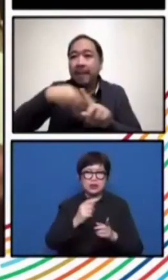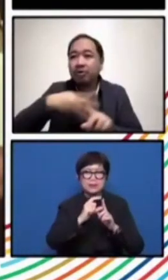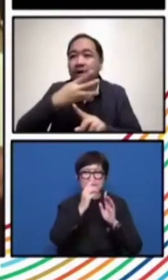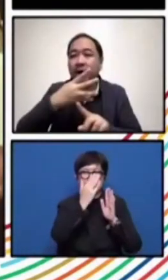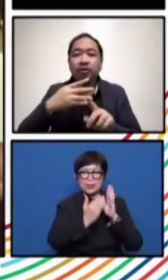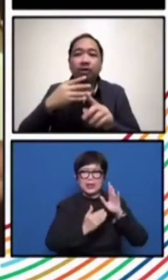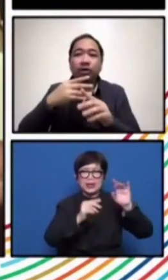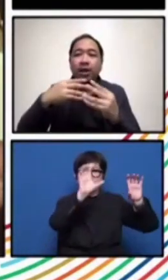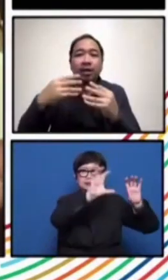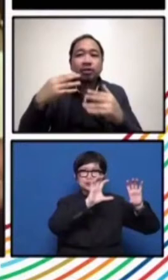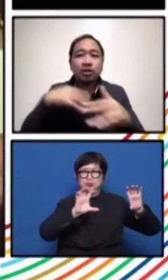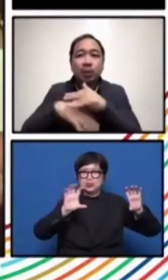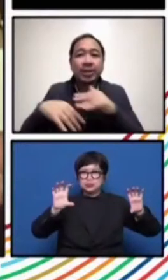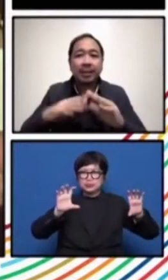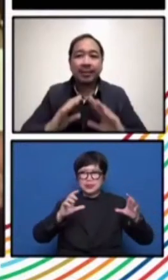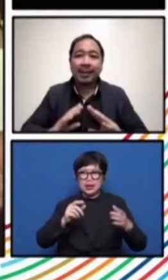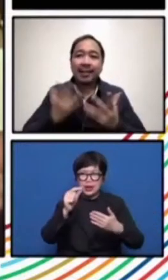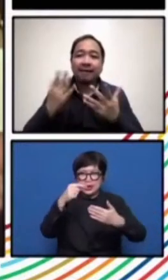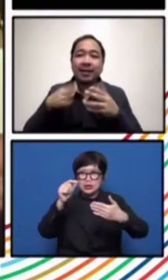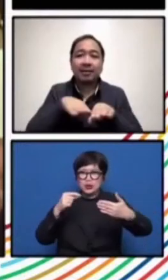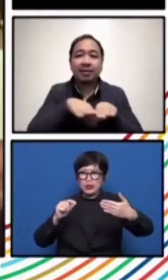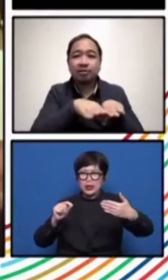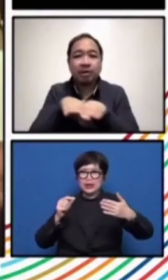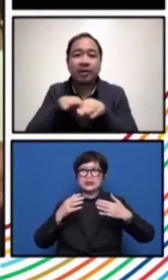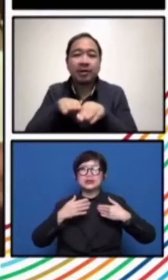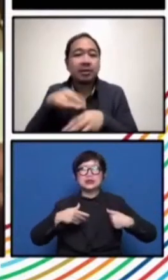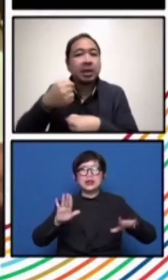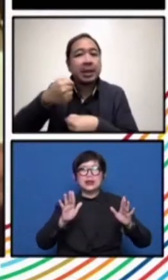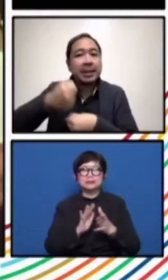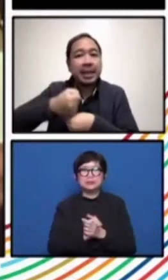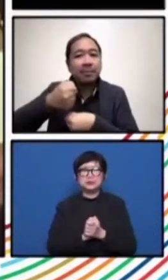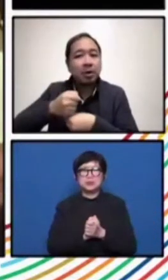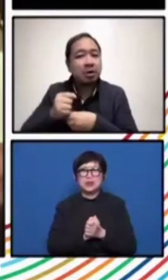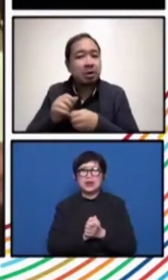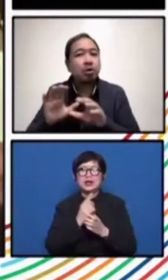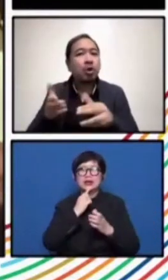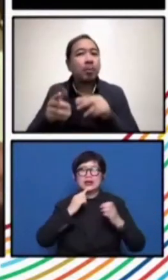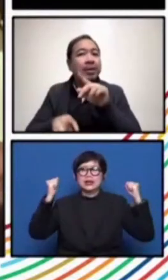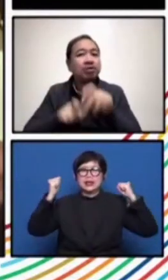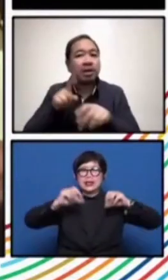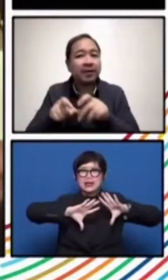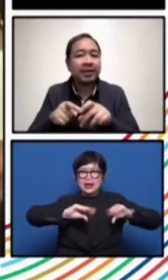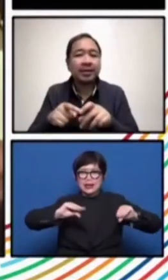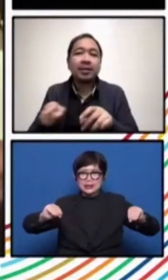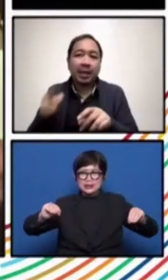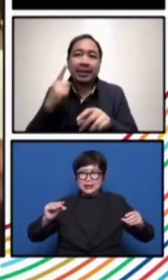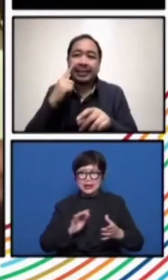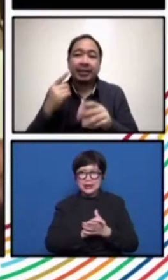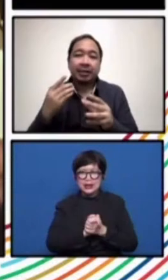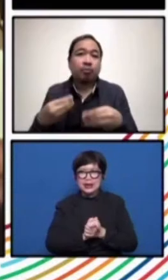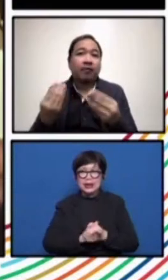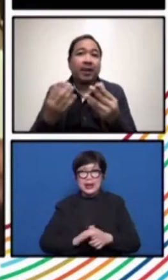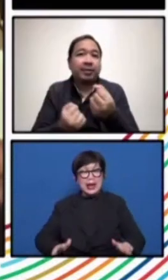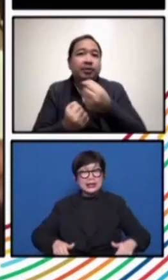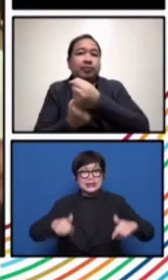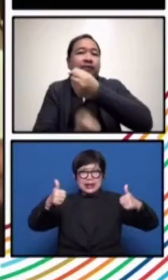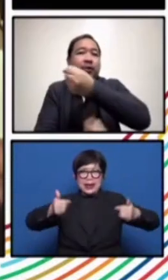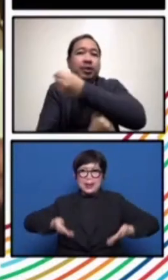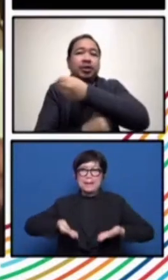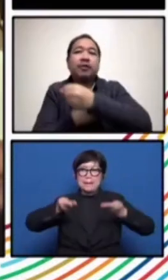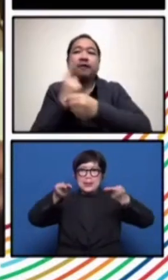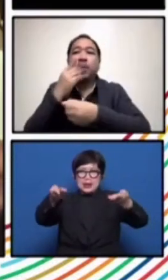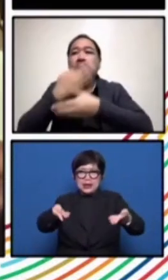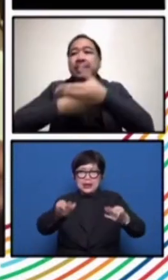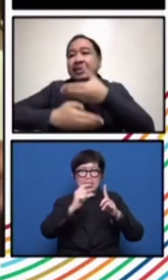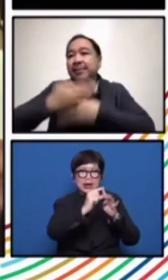standard measurement and Pakistan labor force survey provided first time data on disability by using